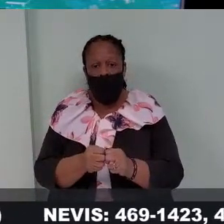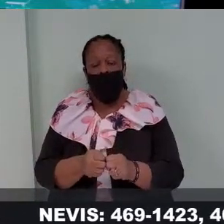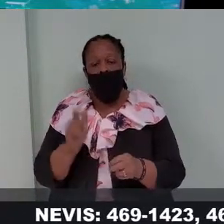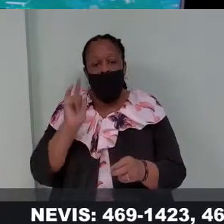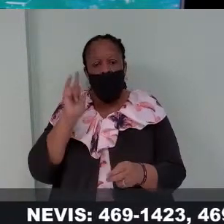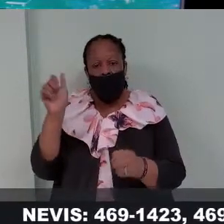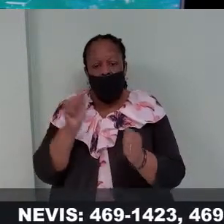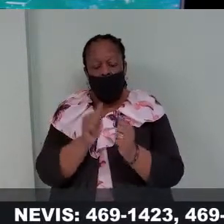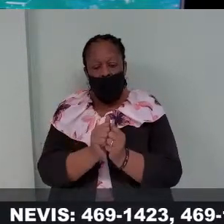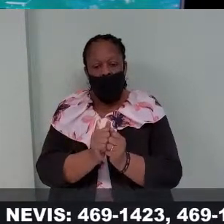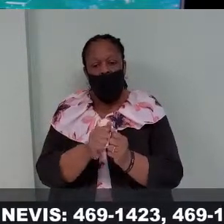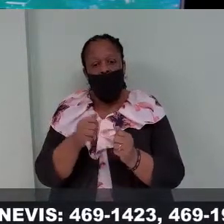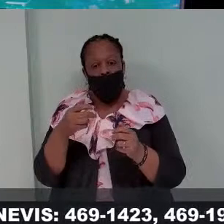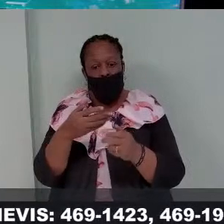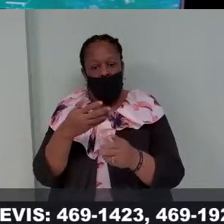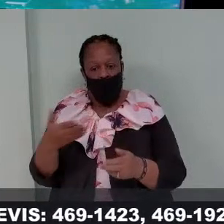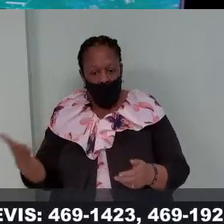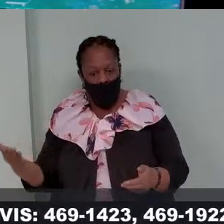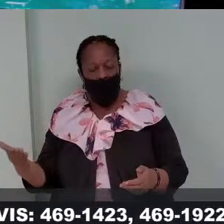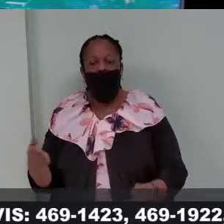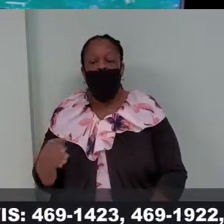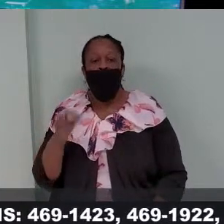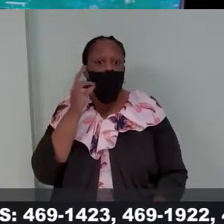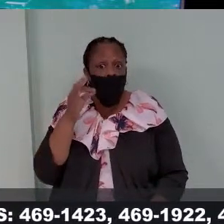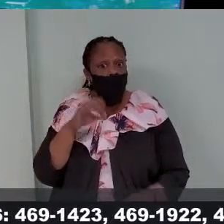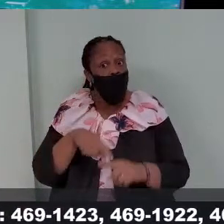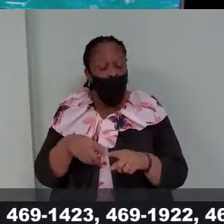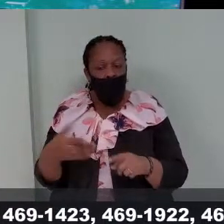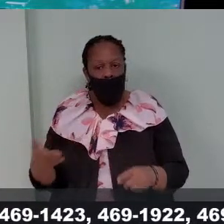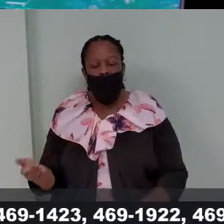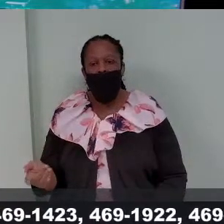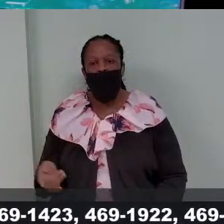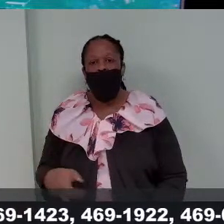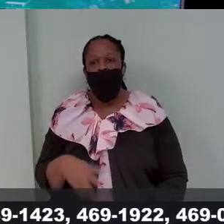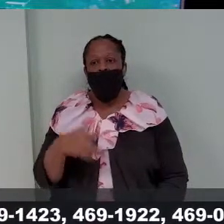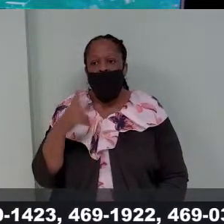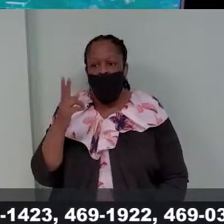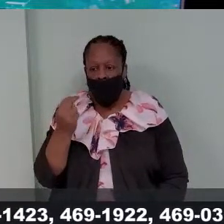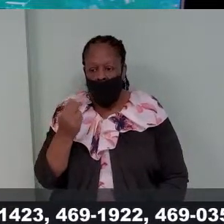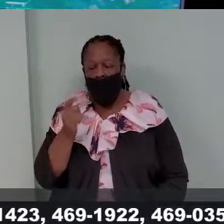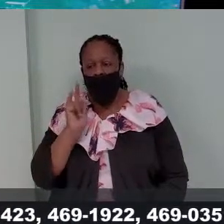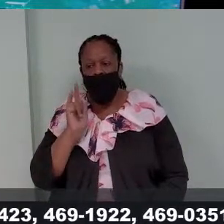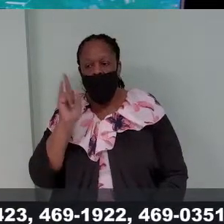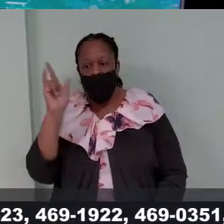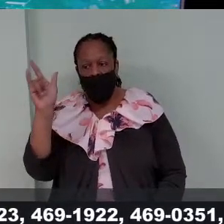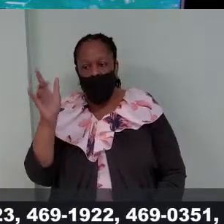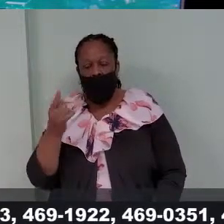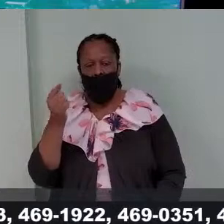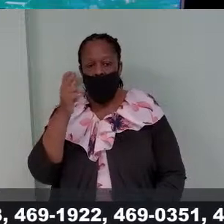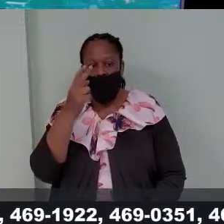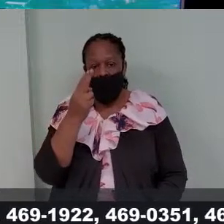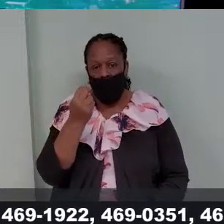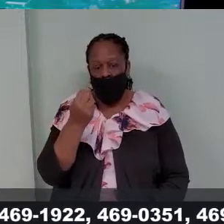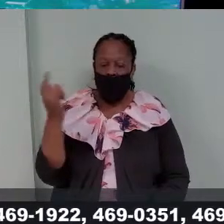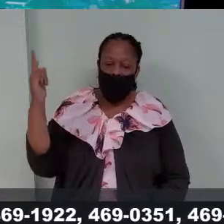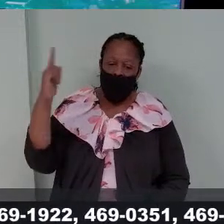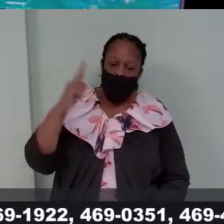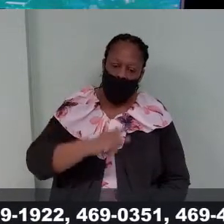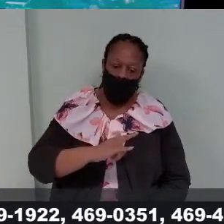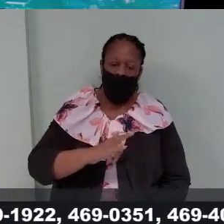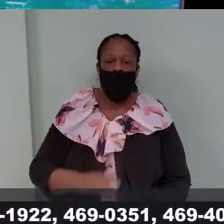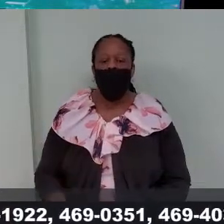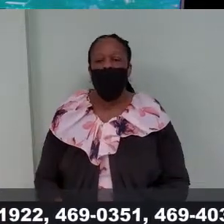and 12 outbound. Therefore, the Federation would have experienced a total of